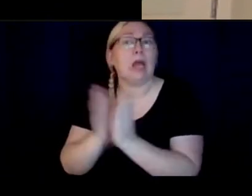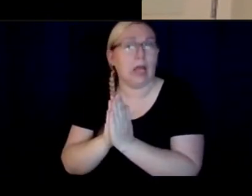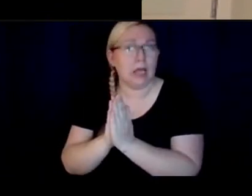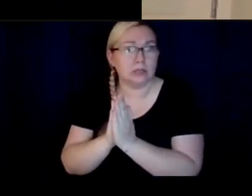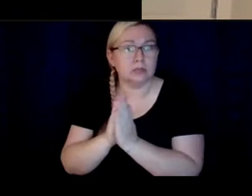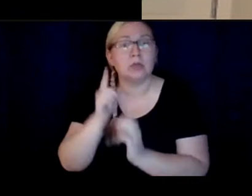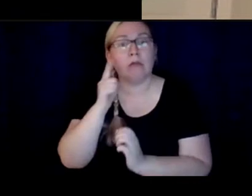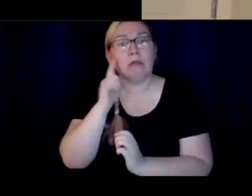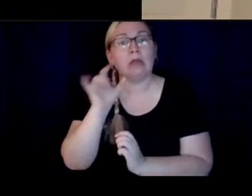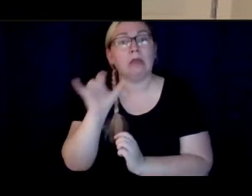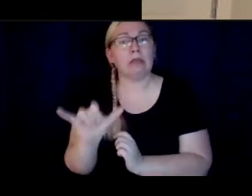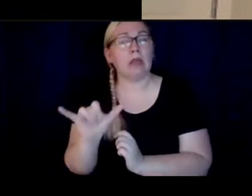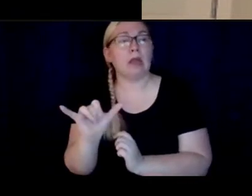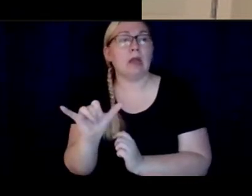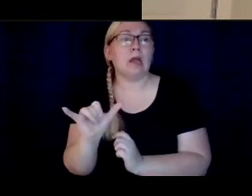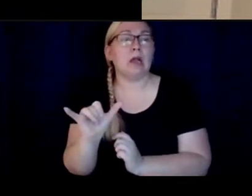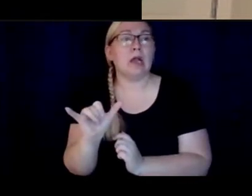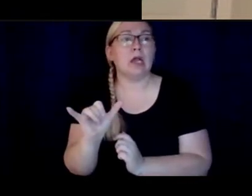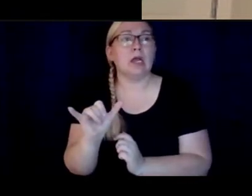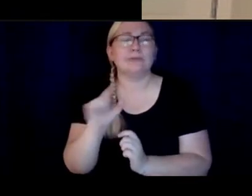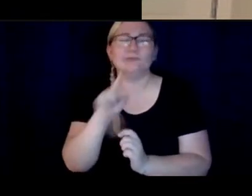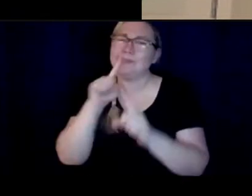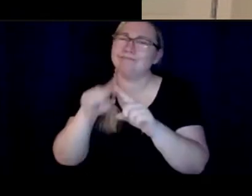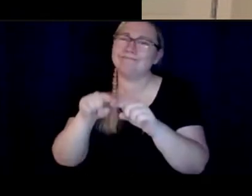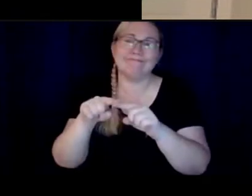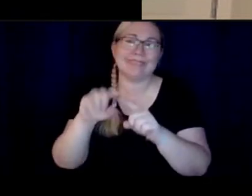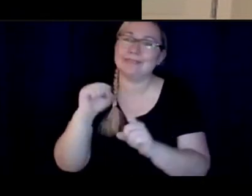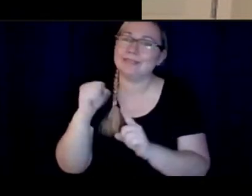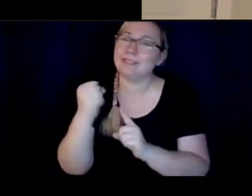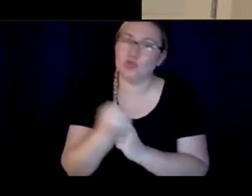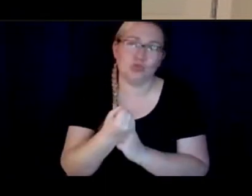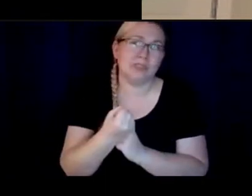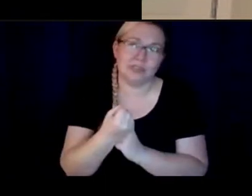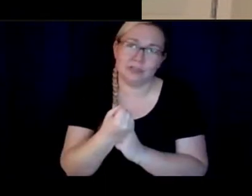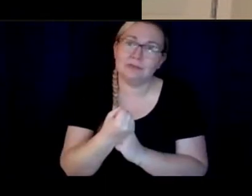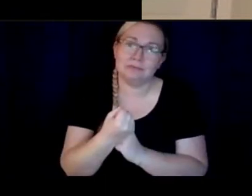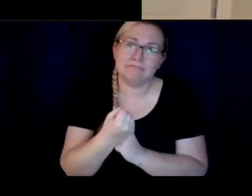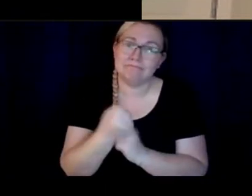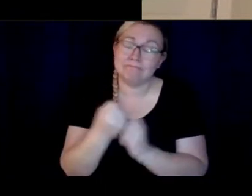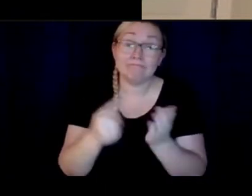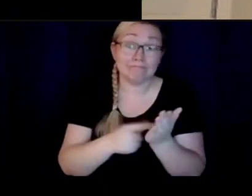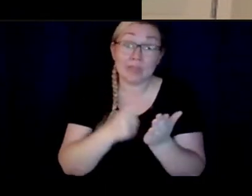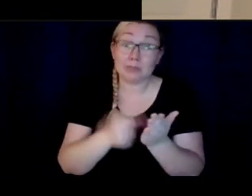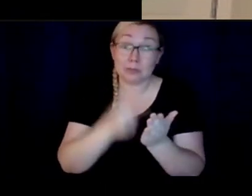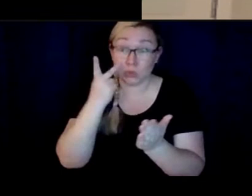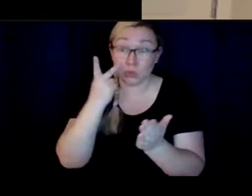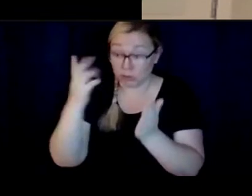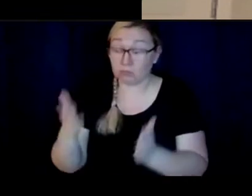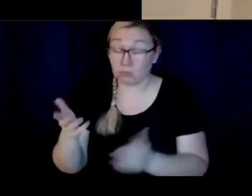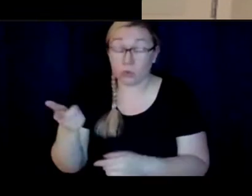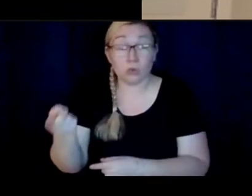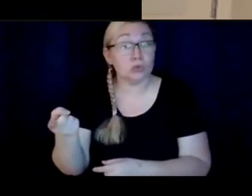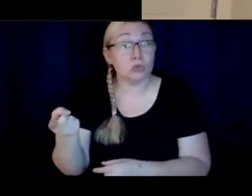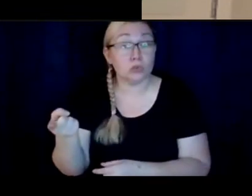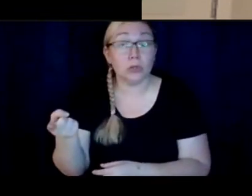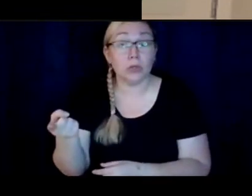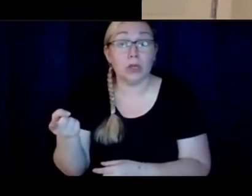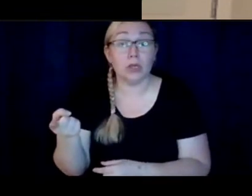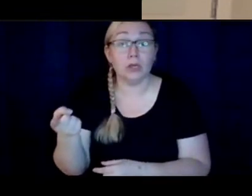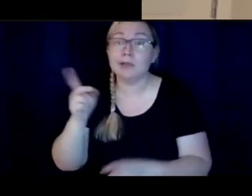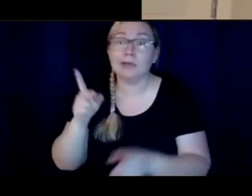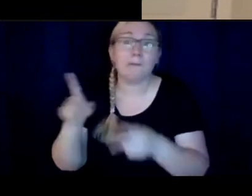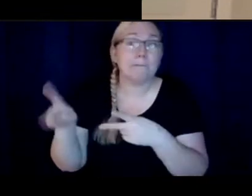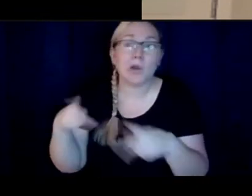is really depending on the situation. And sometimes you'll see somebody at a